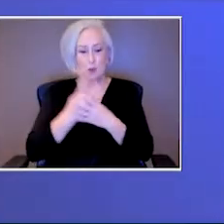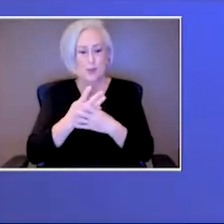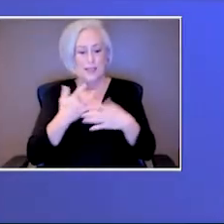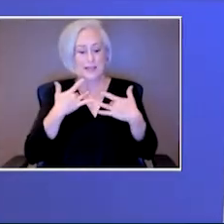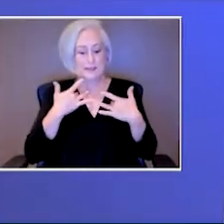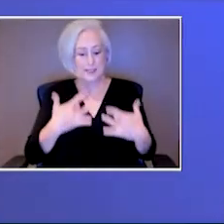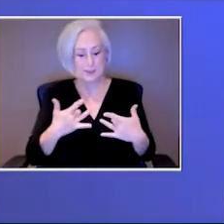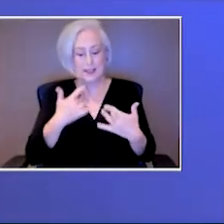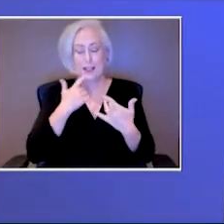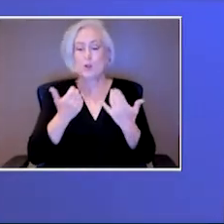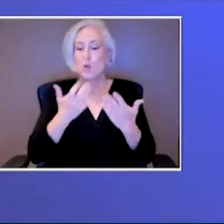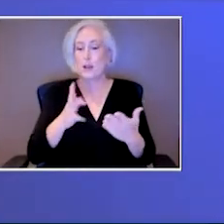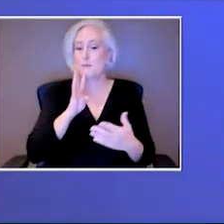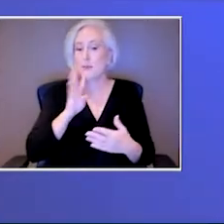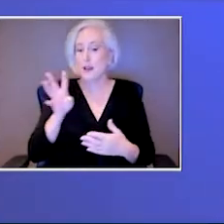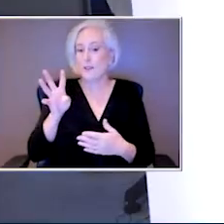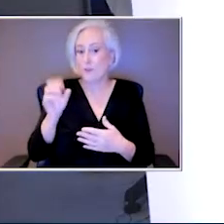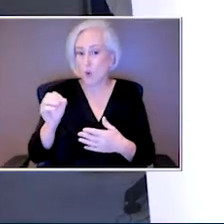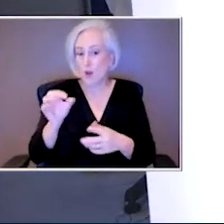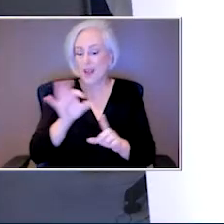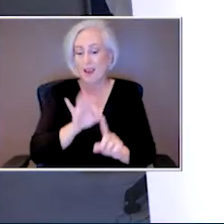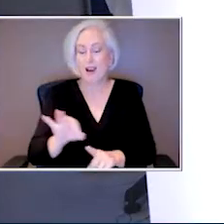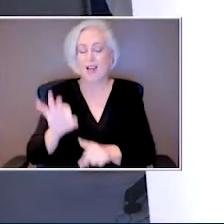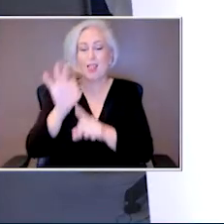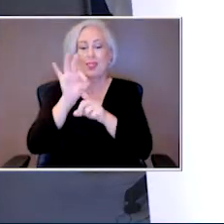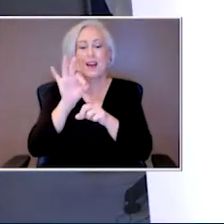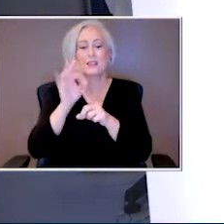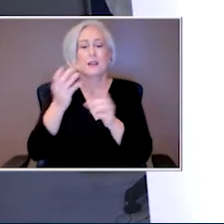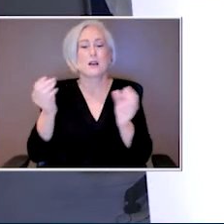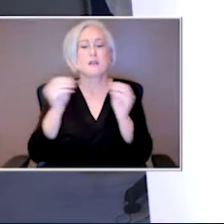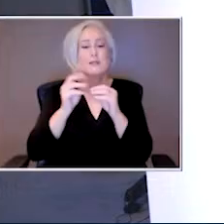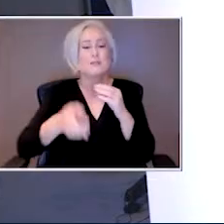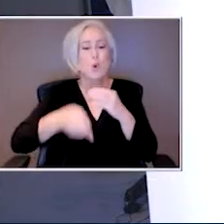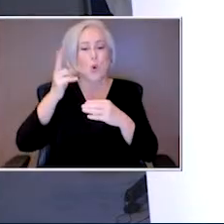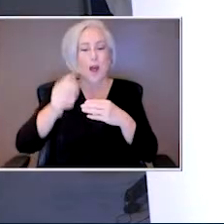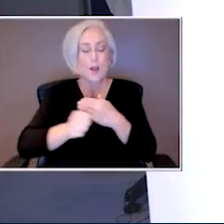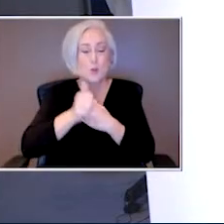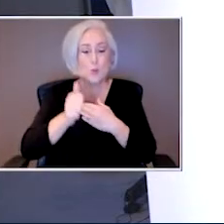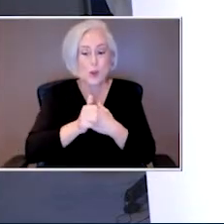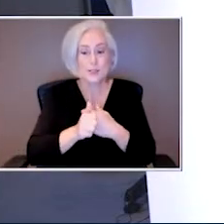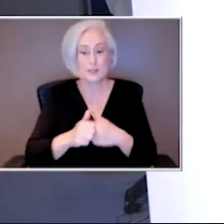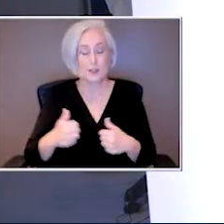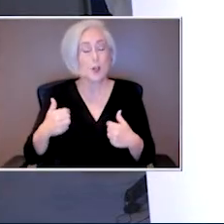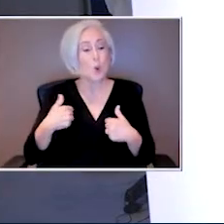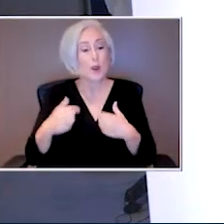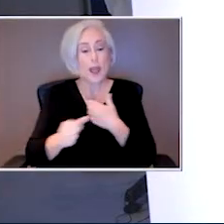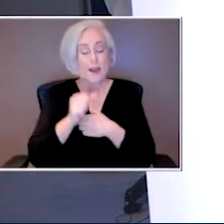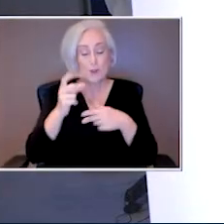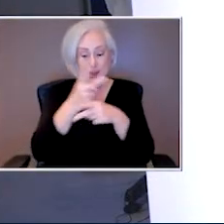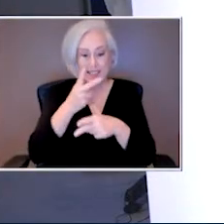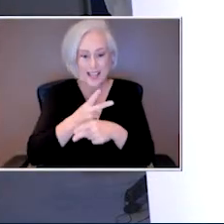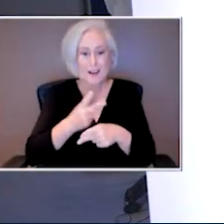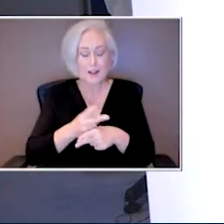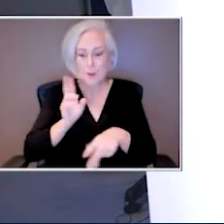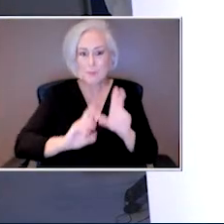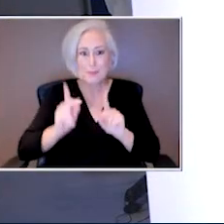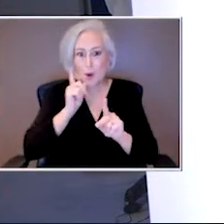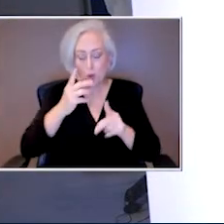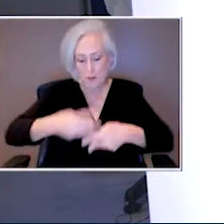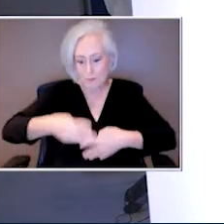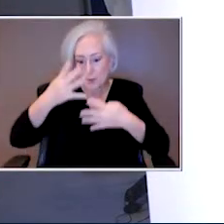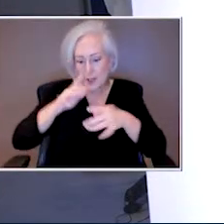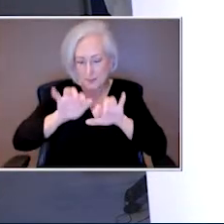there's things that put them at higher risk. So I know we have risk calculators, and people will probably Google and find something and try to do it themselves. What